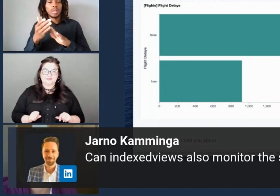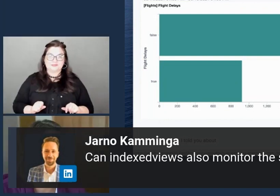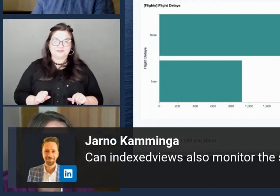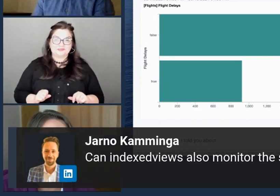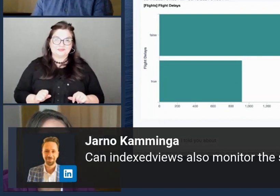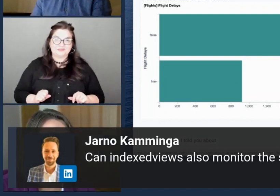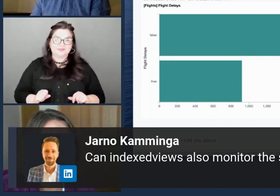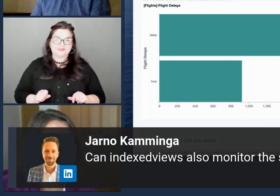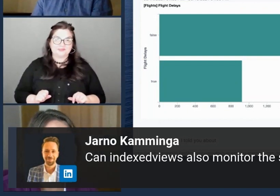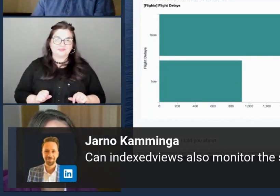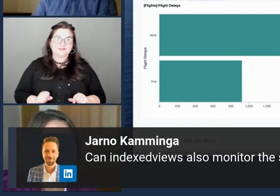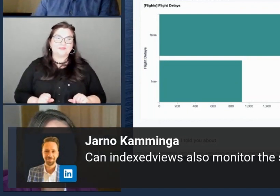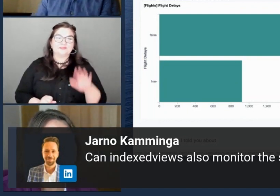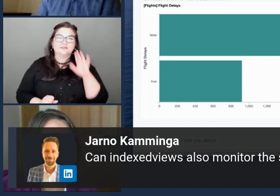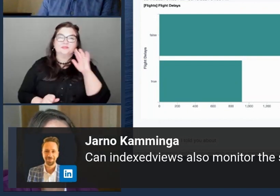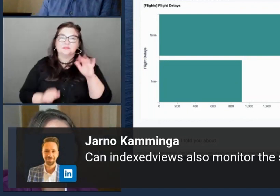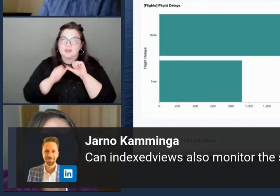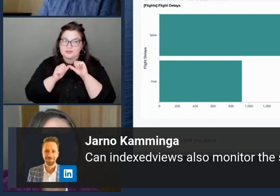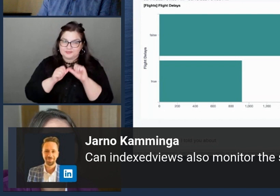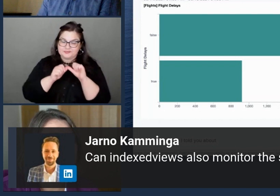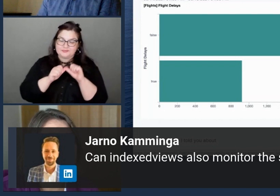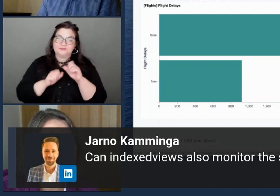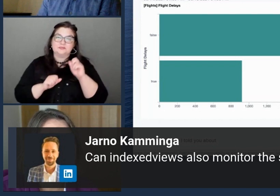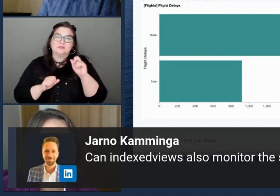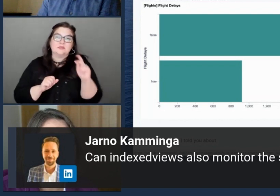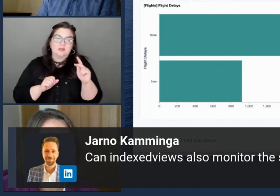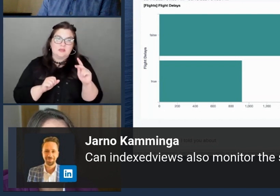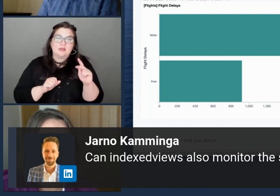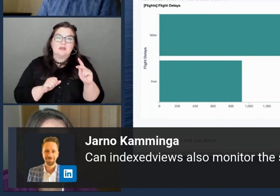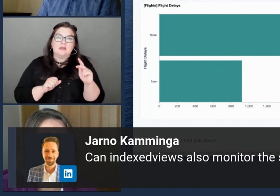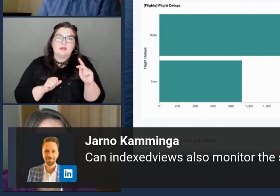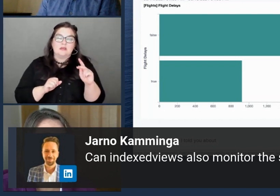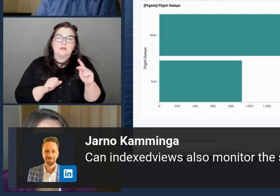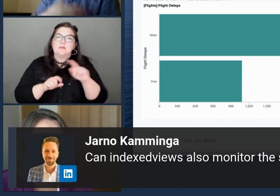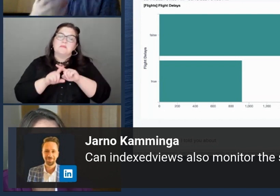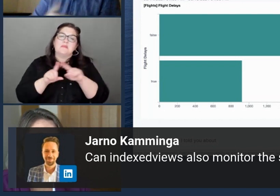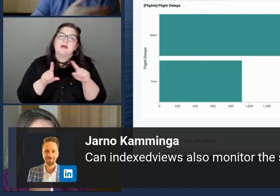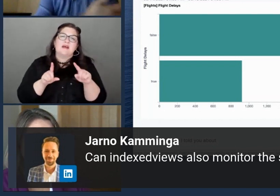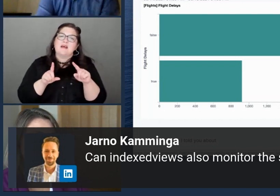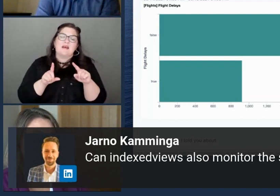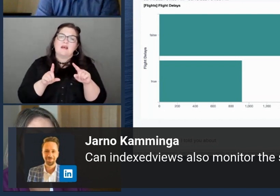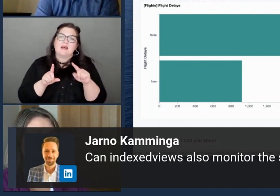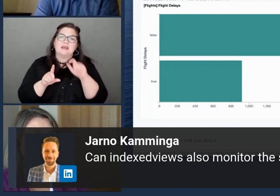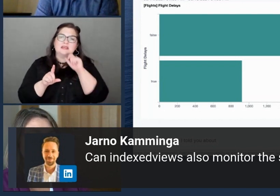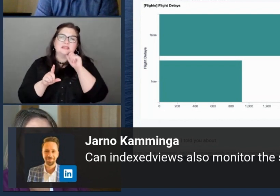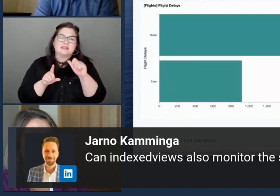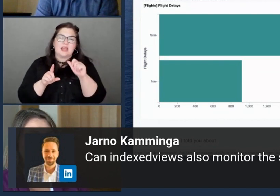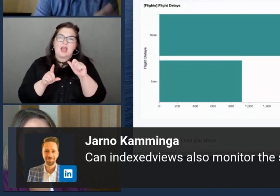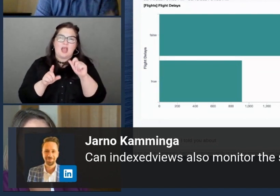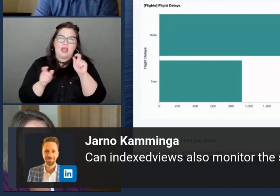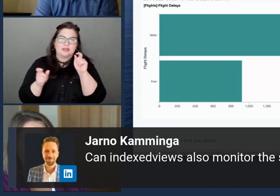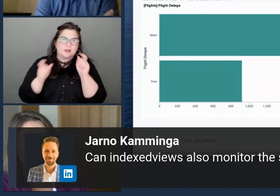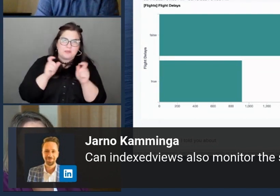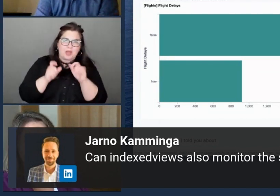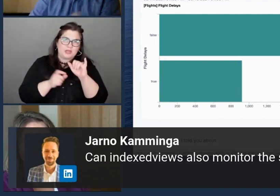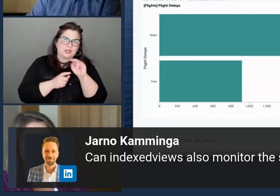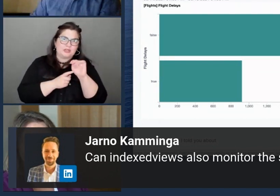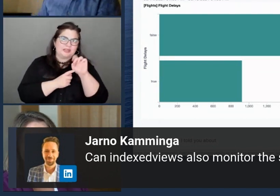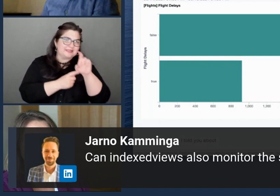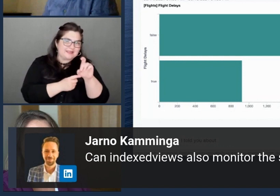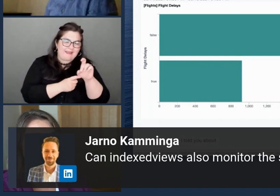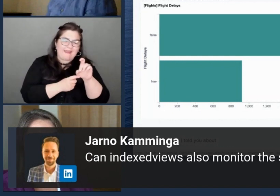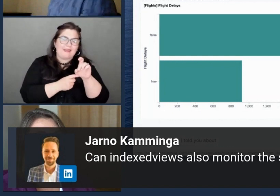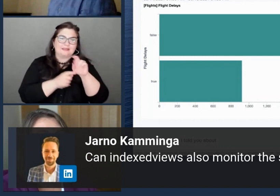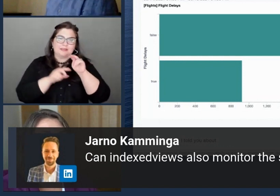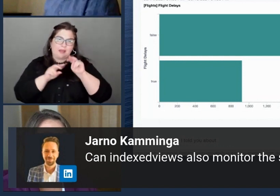faster if it was a very lightweight job. But it isn't. It doesn't like dynamically then monitor the index and keep it up to date and